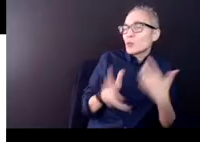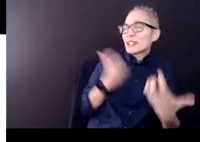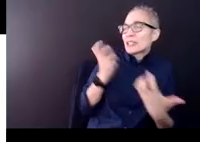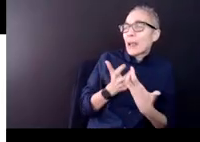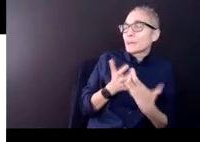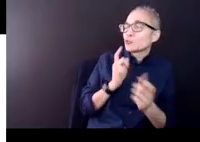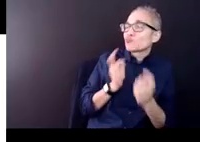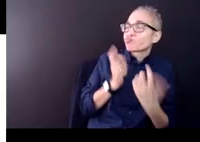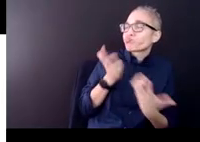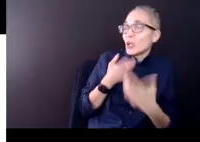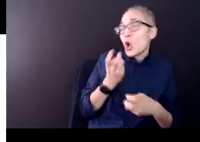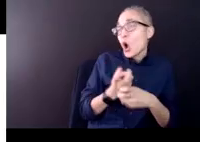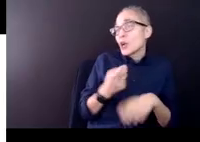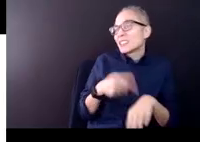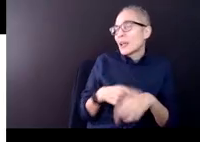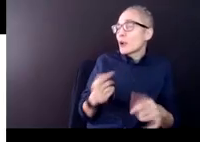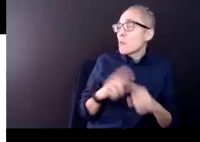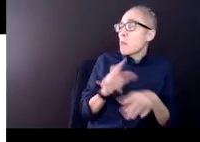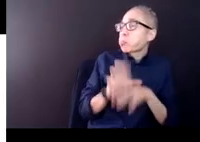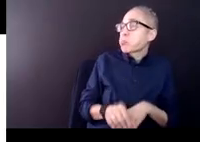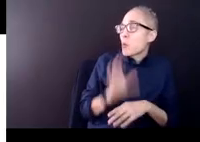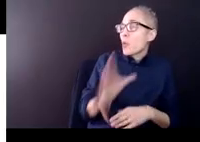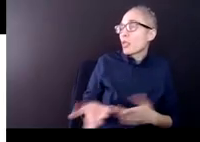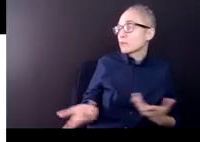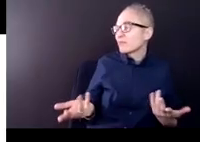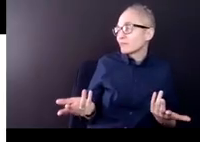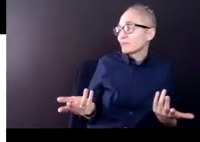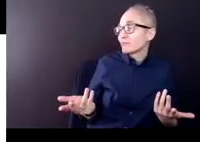going through some tough times now, but we'll adapt. We've always adapted.